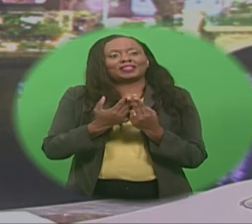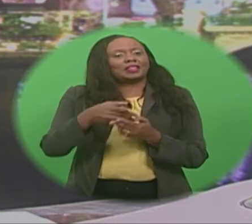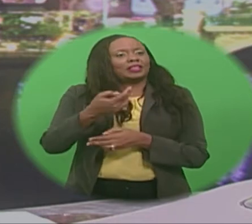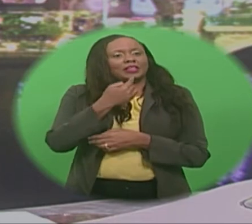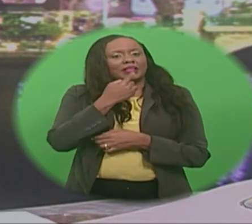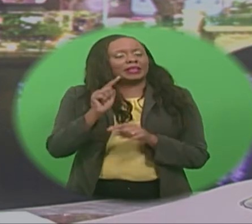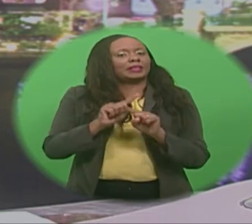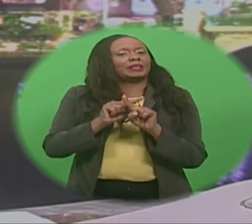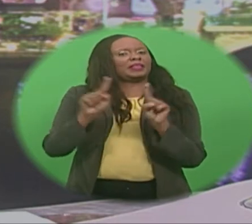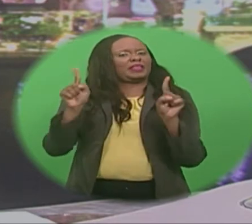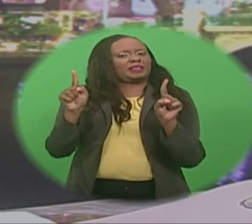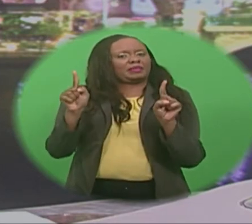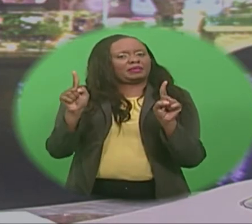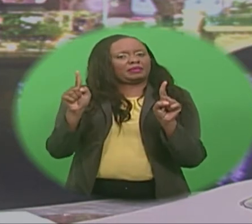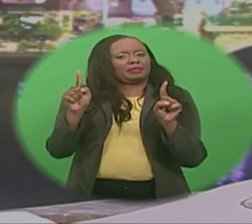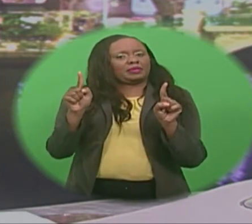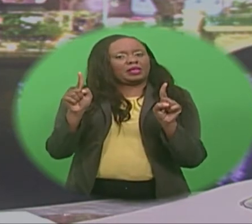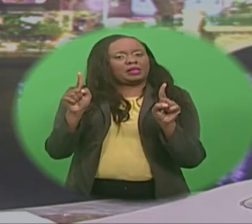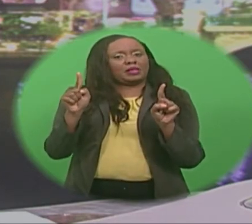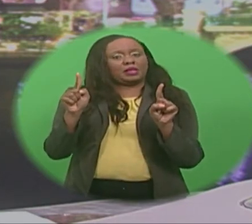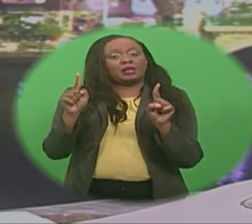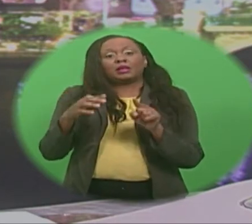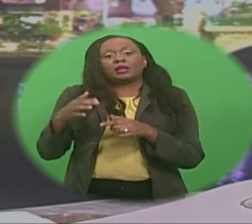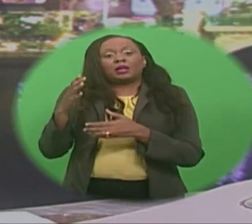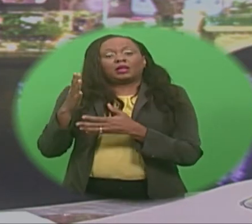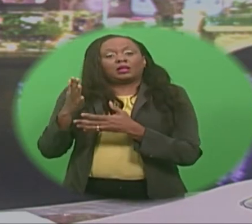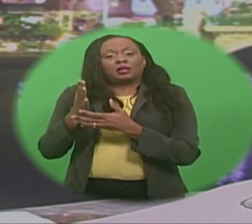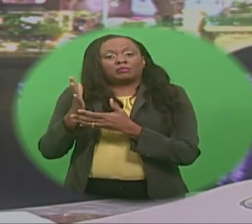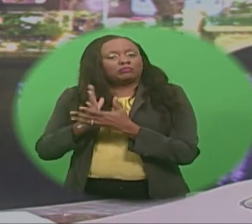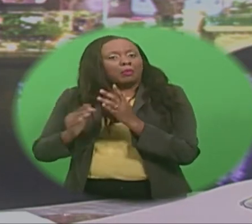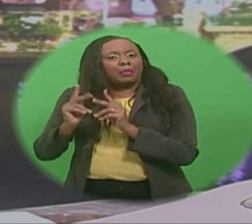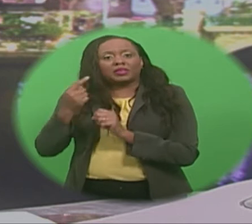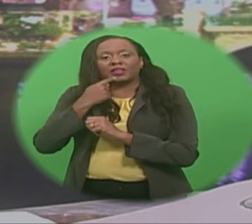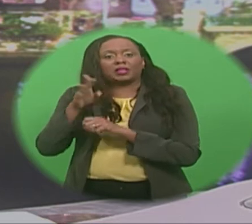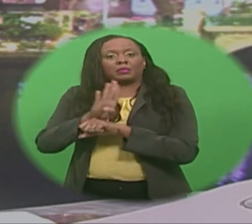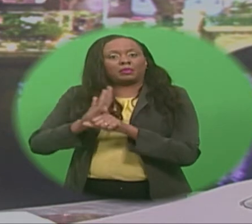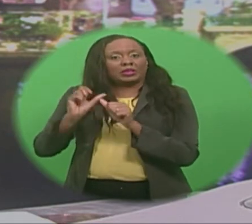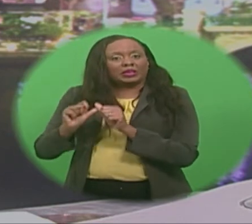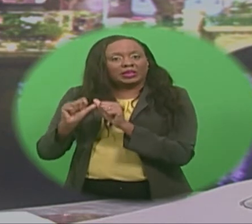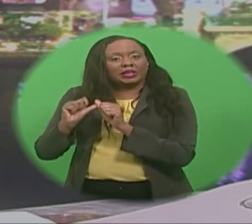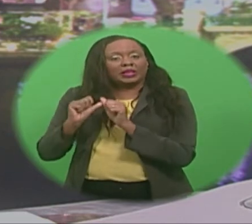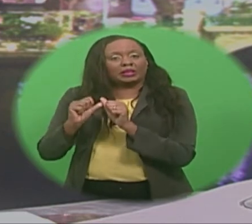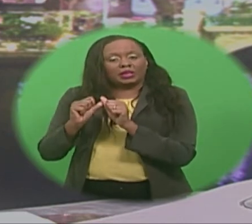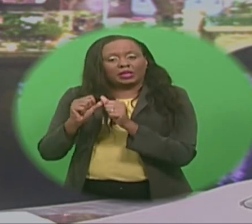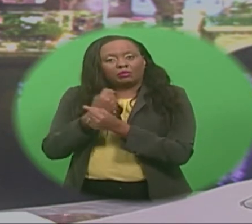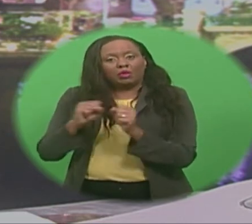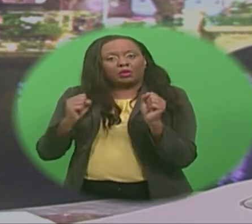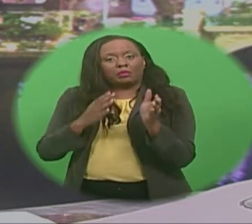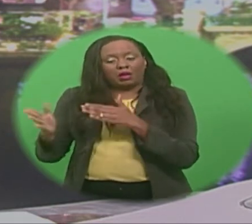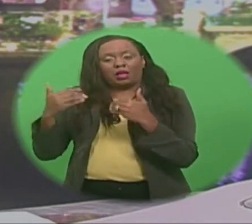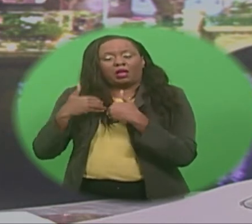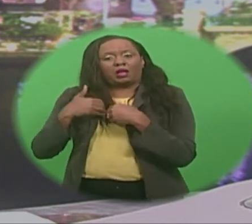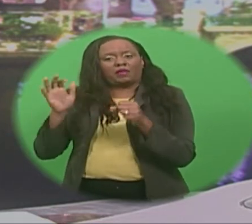different tune, contrary to claims that the Barbados Sustainable Recovery Plan has the full backing of the social partnership.